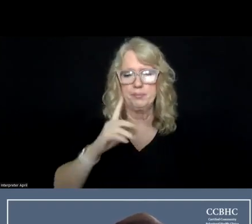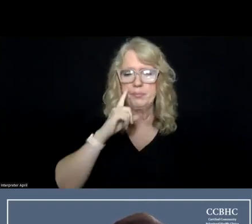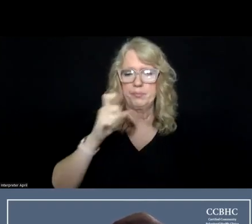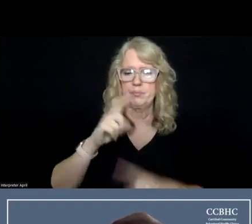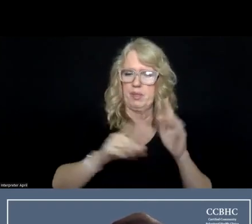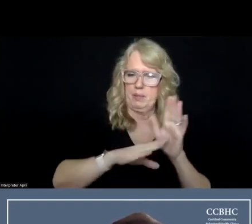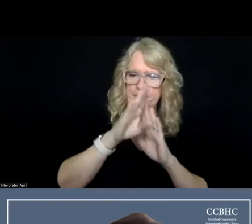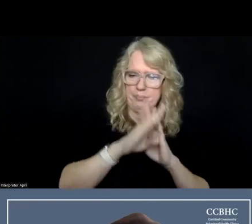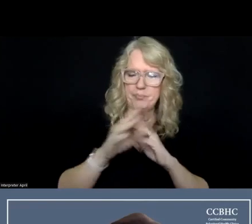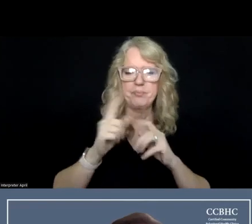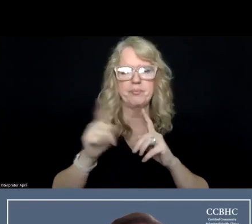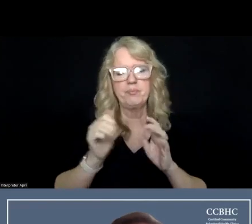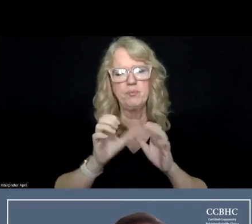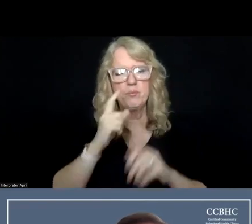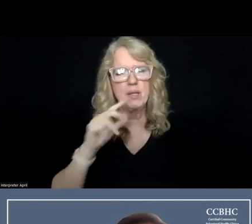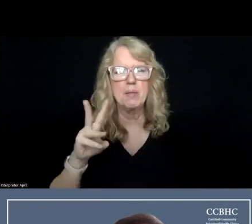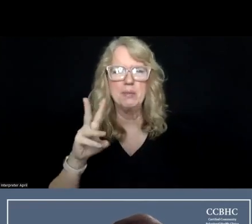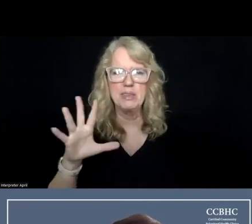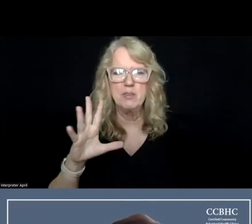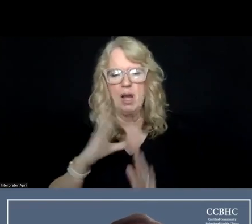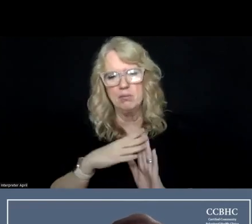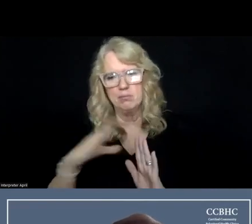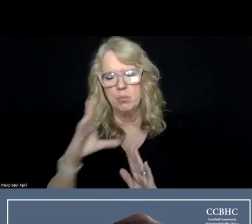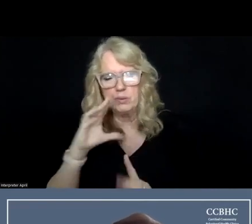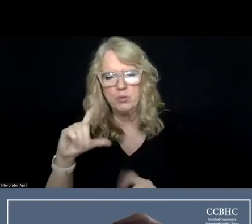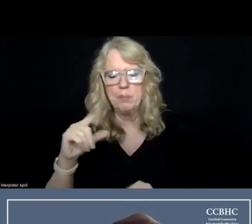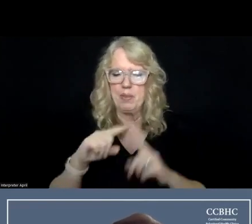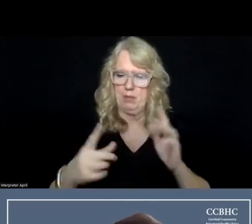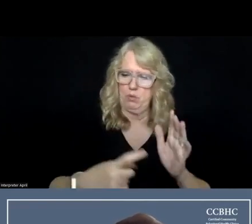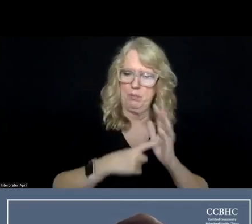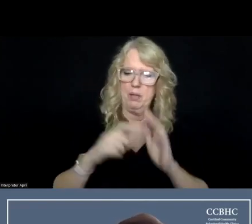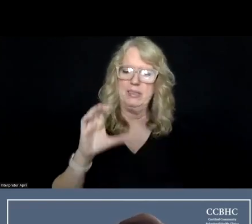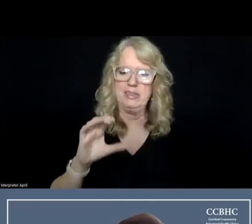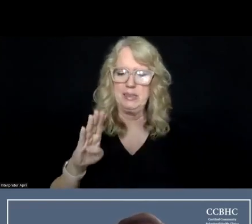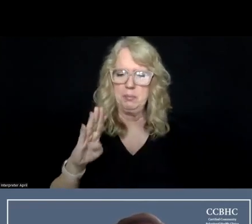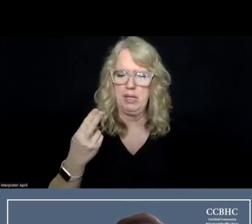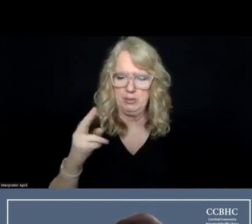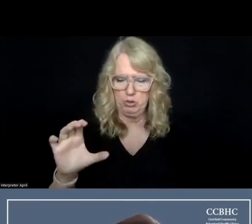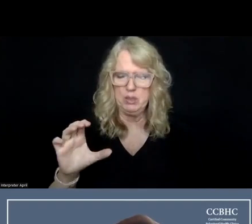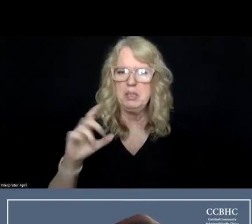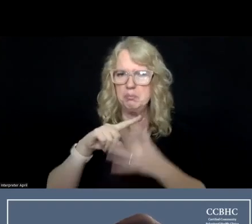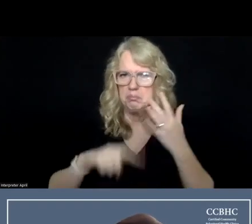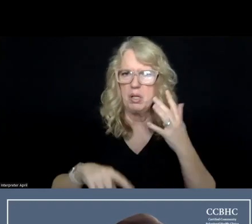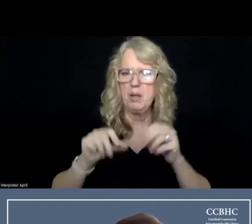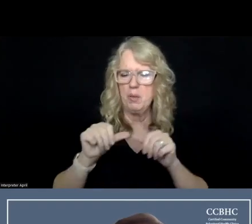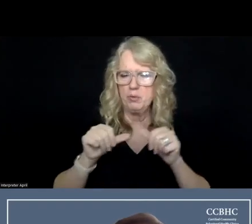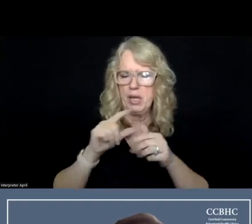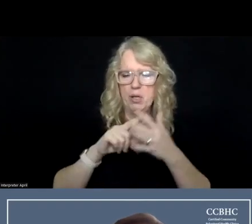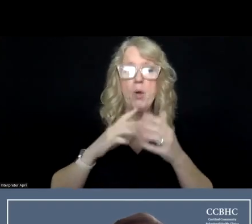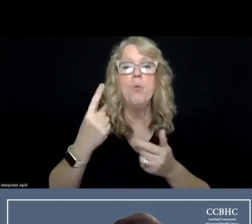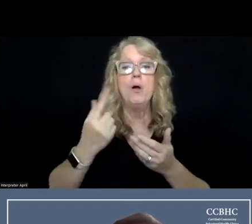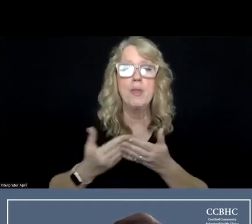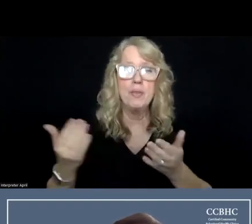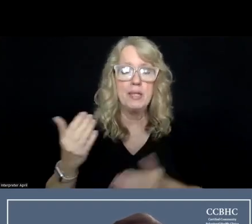developed certification criteria. They're about 65 pages long. They lay out requirements for CCBHCs in a number of areas. And one of the things